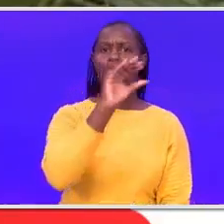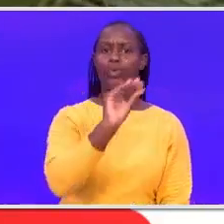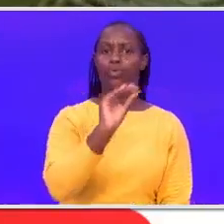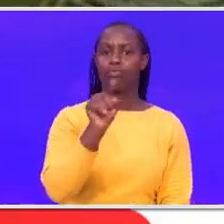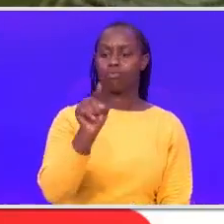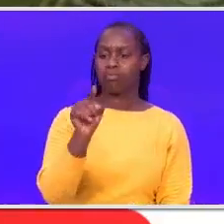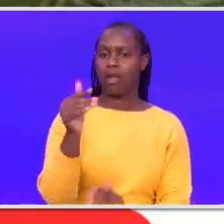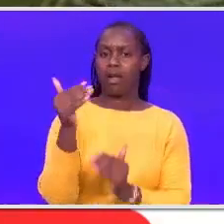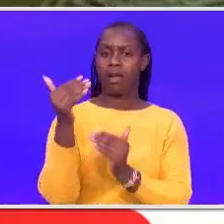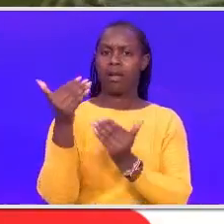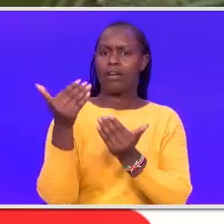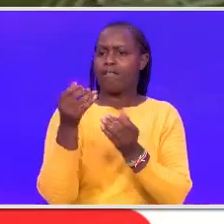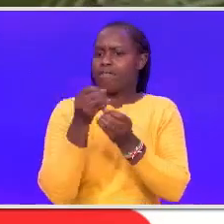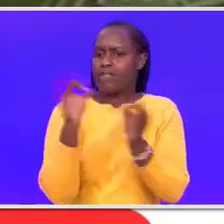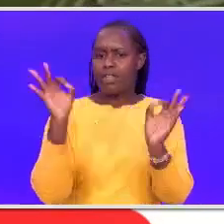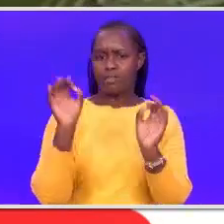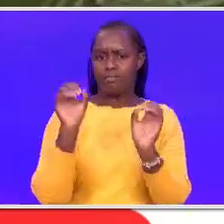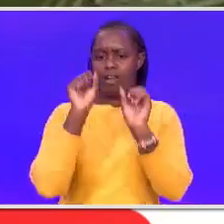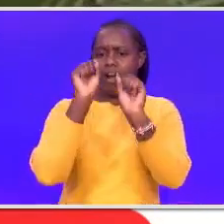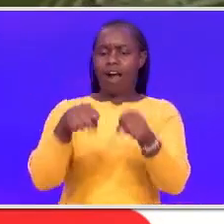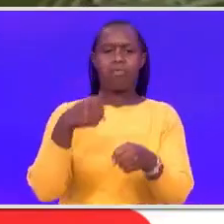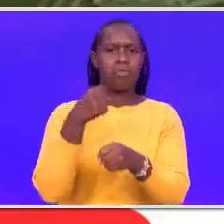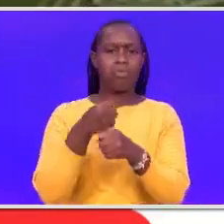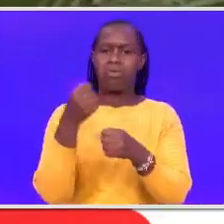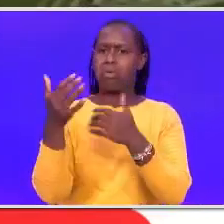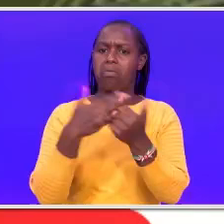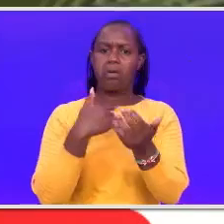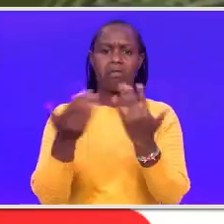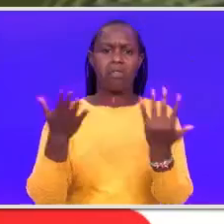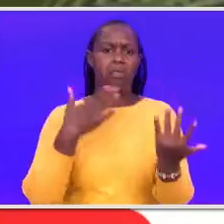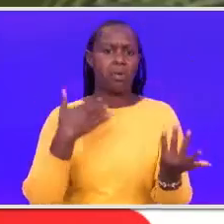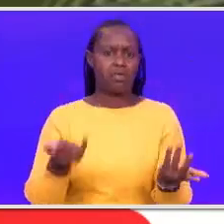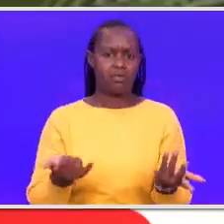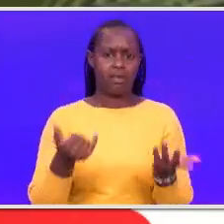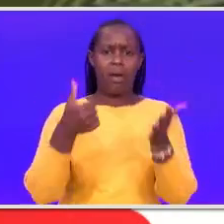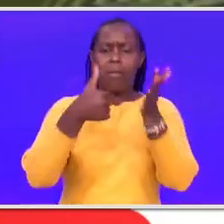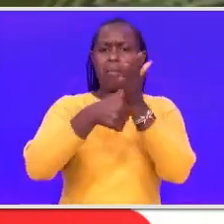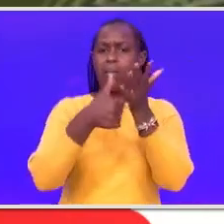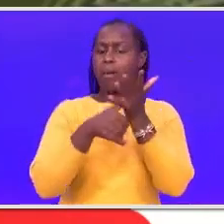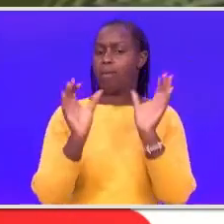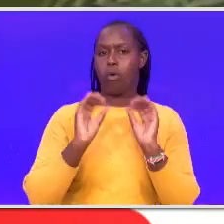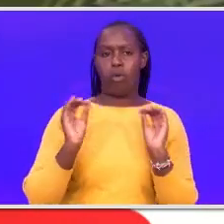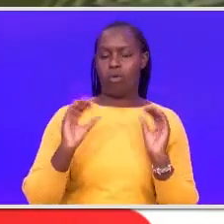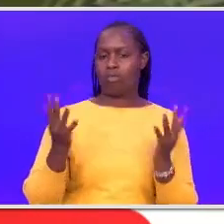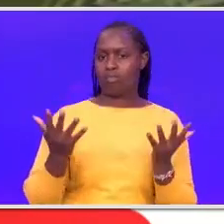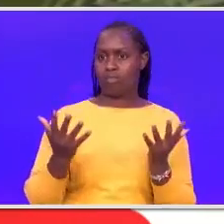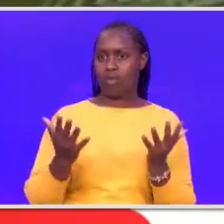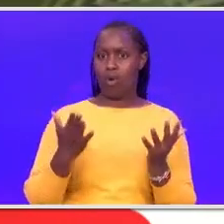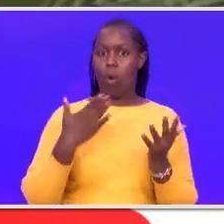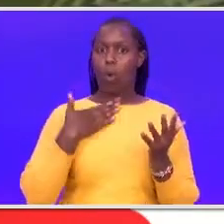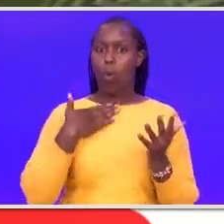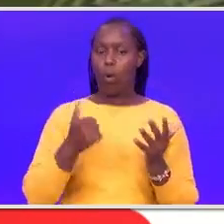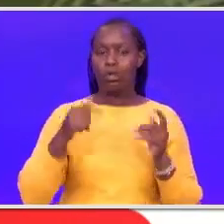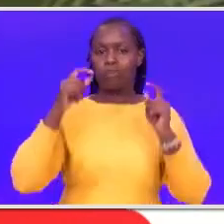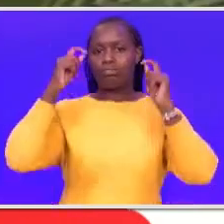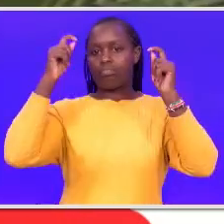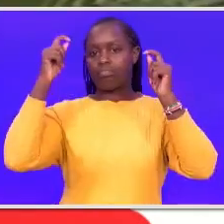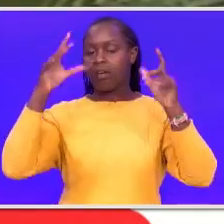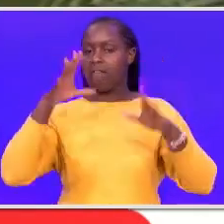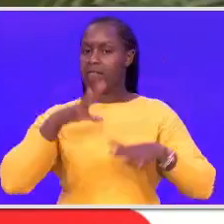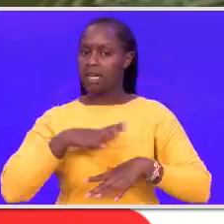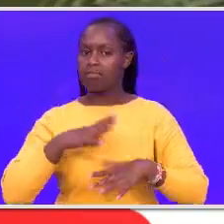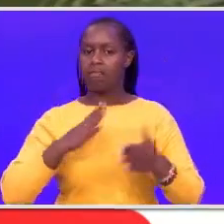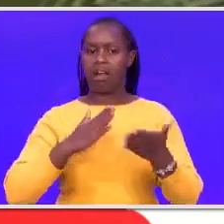what they want to do. We are a democratic country. We have no problem. Those who want to demonstrate, they can demonstrate. It is their